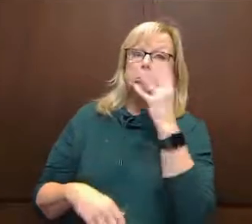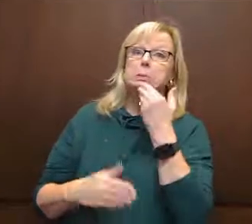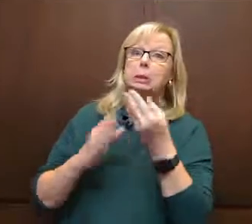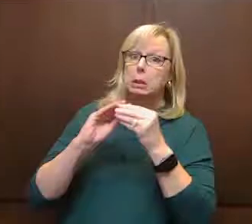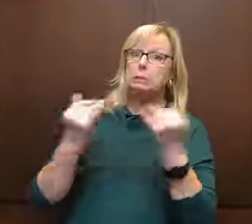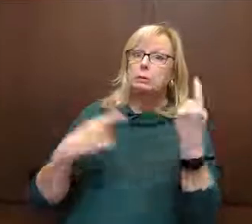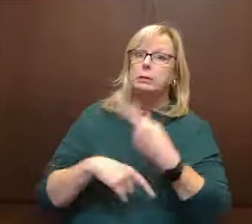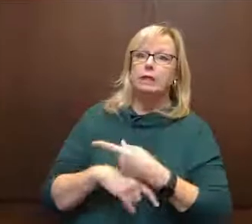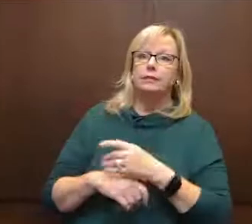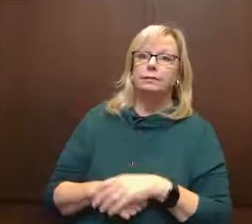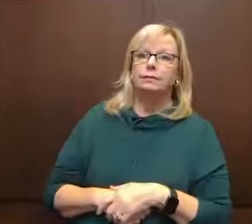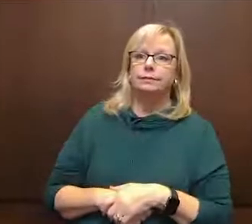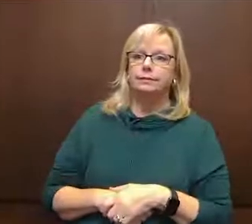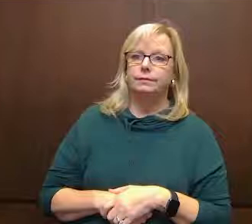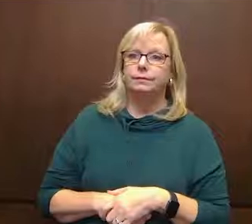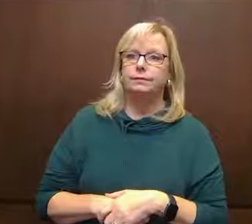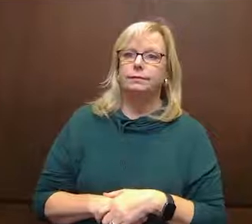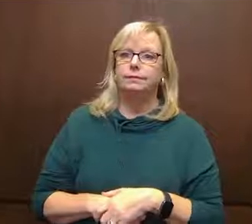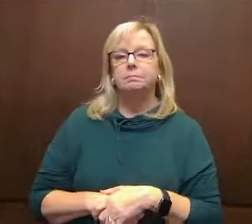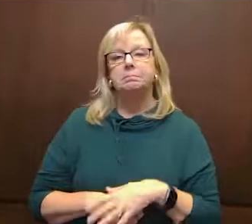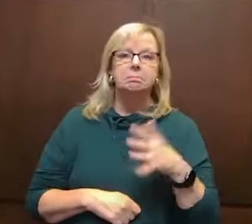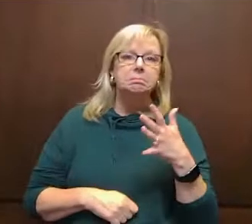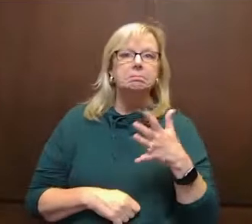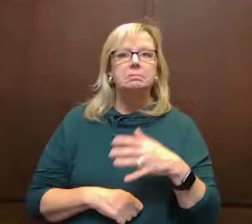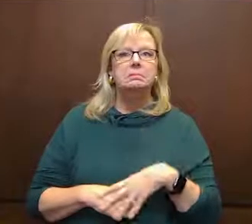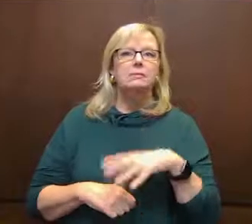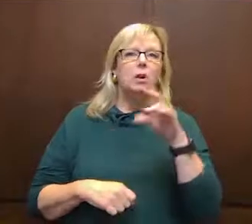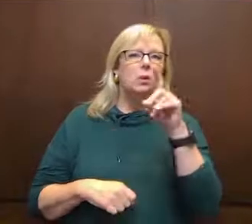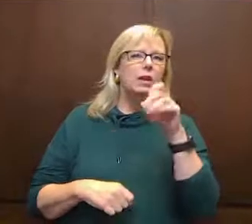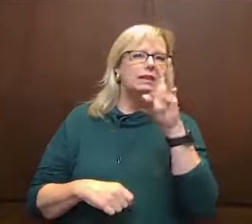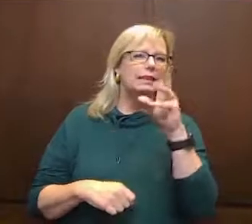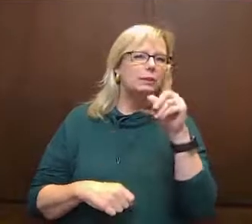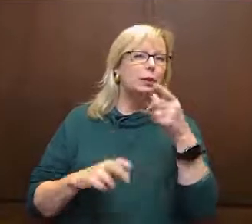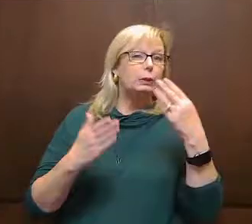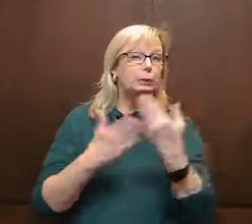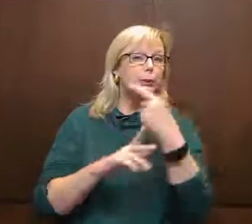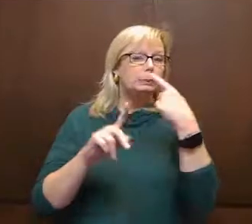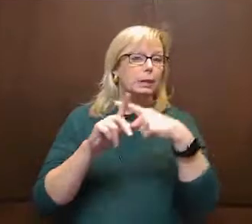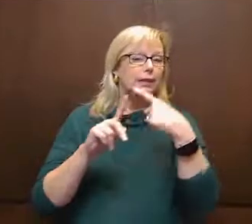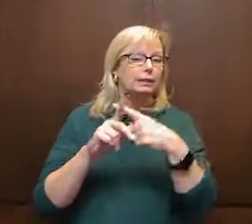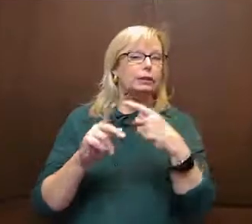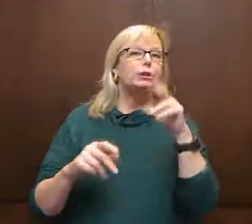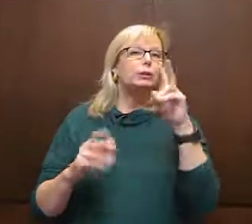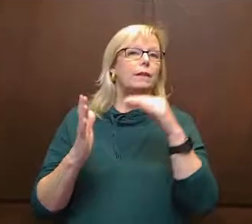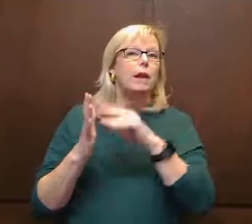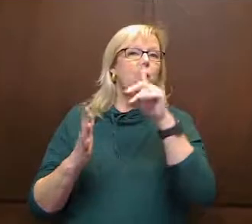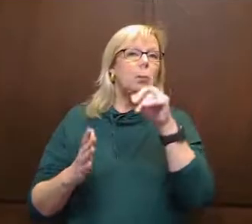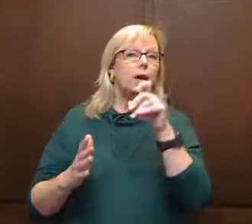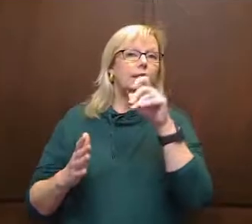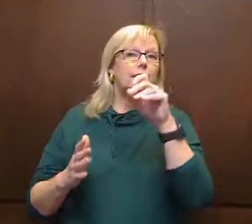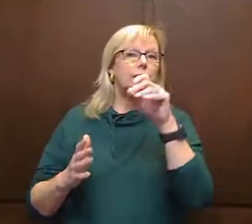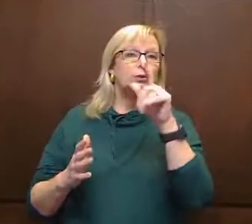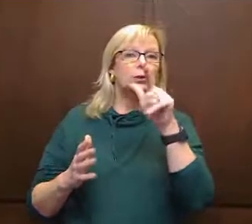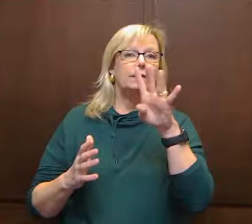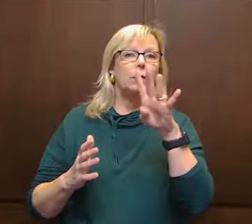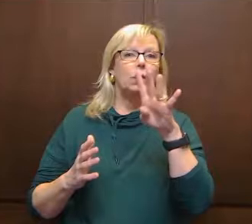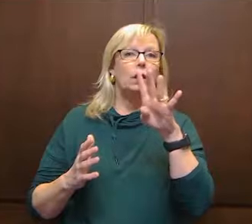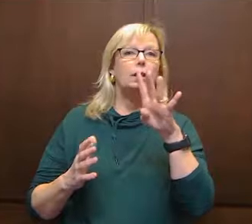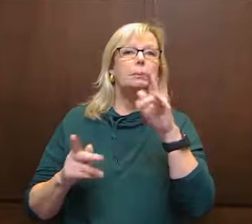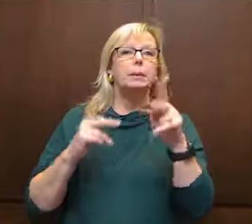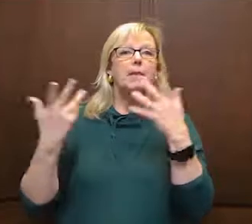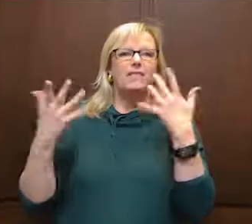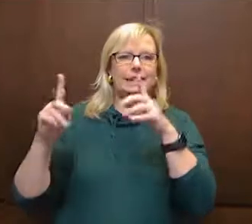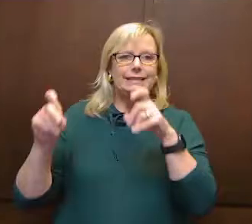numbers today, relatively. 161 new positives, 2,124 people